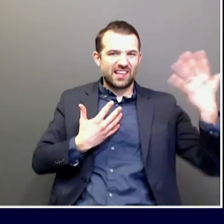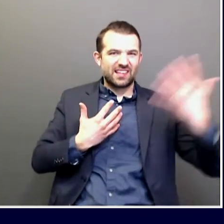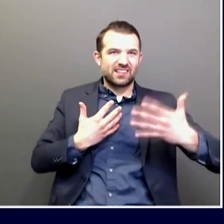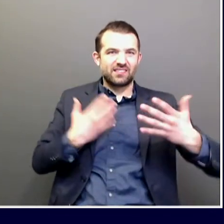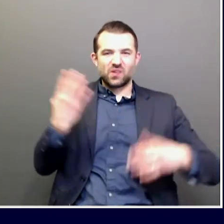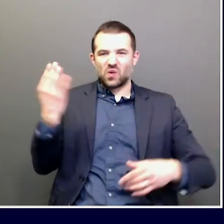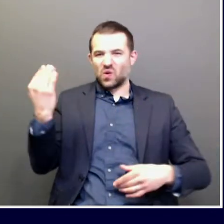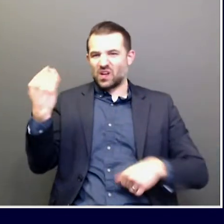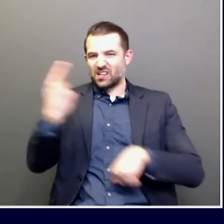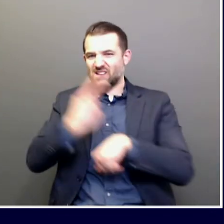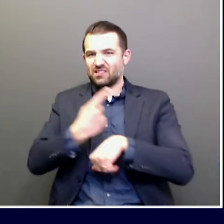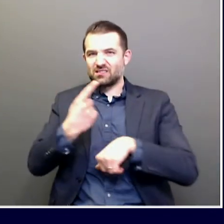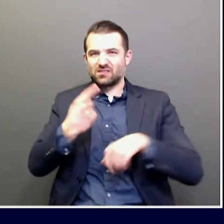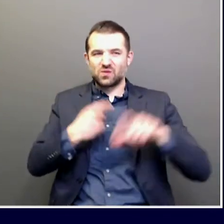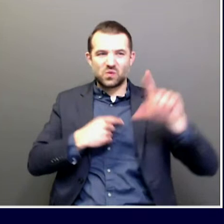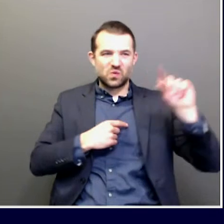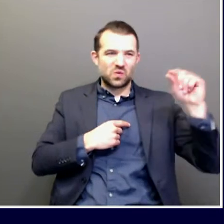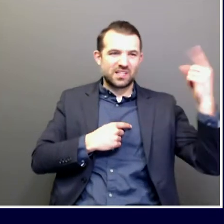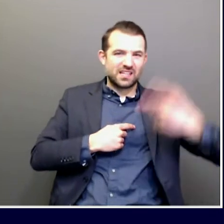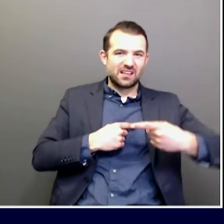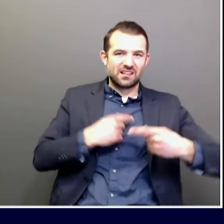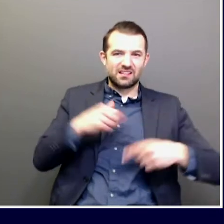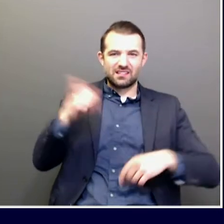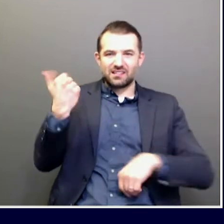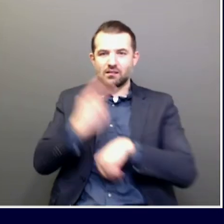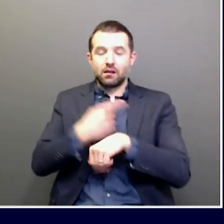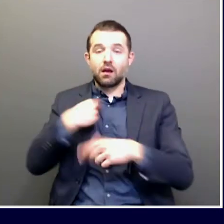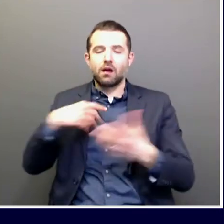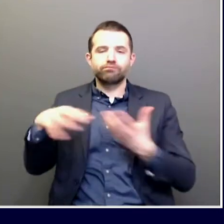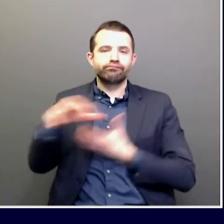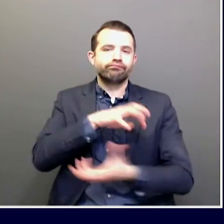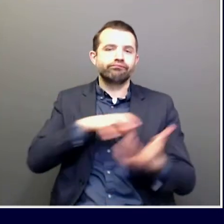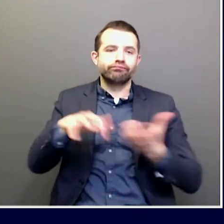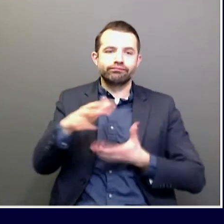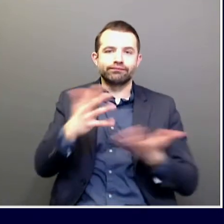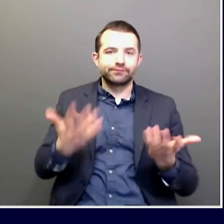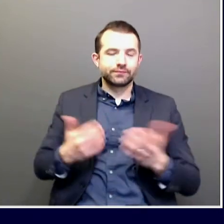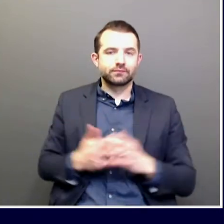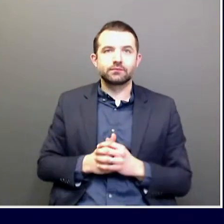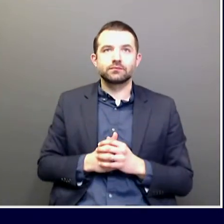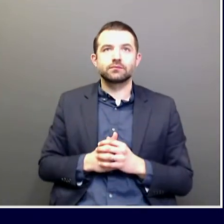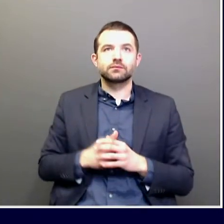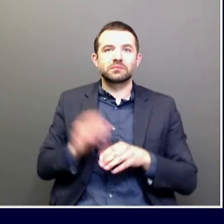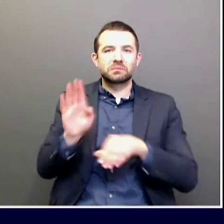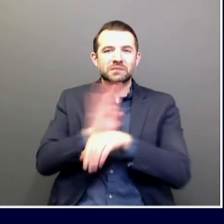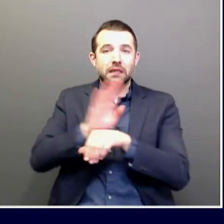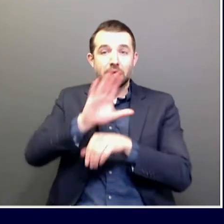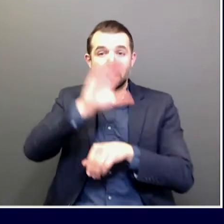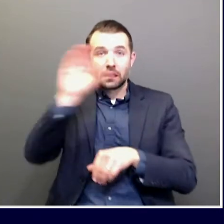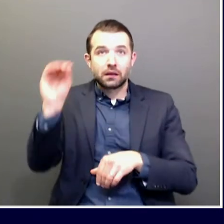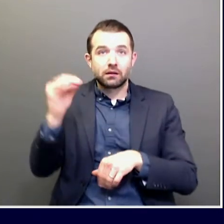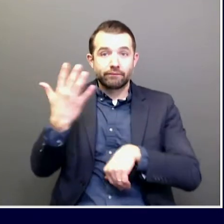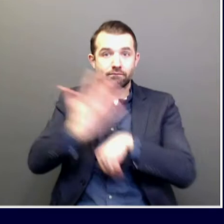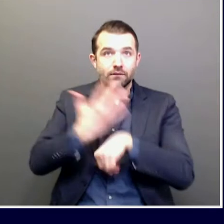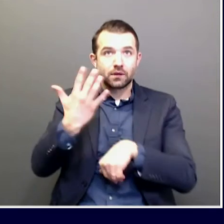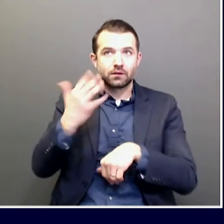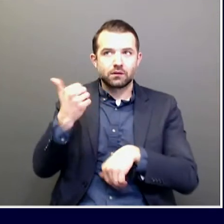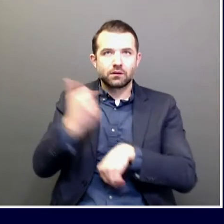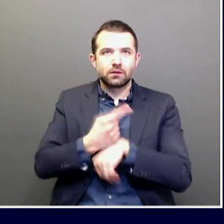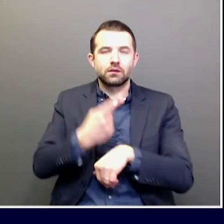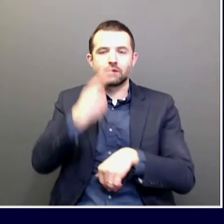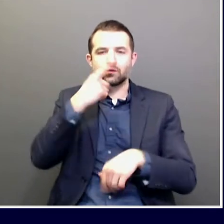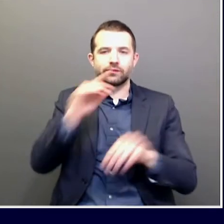5-day recommendation. Sure, Patty. The number one thing I want people to be aware of is if you have COVID,